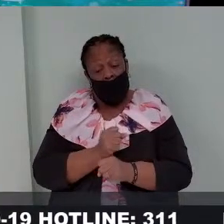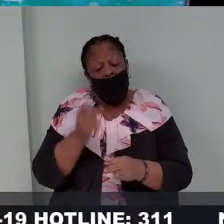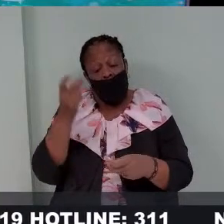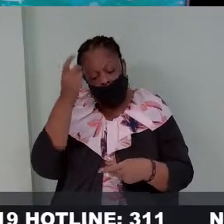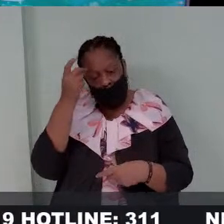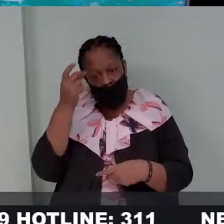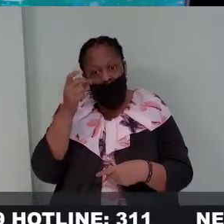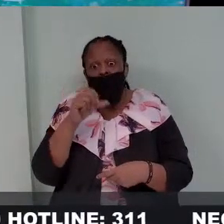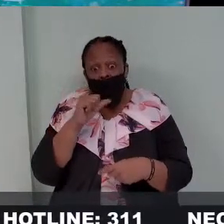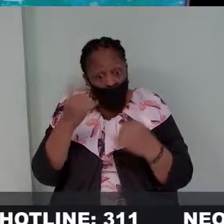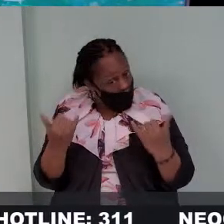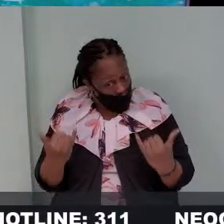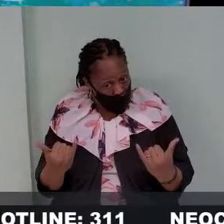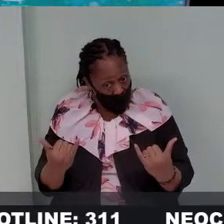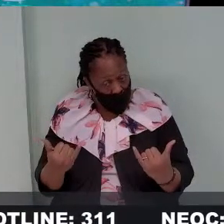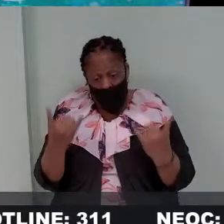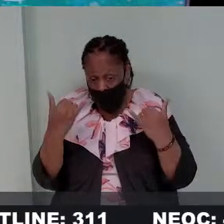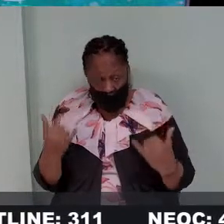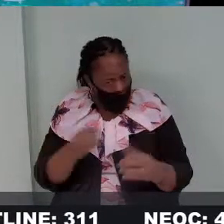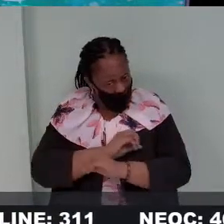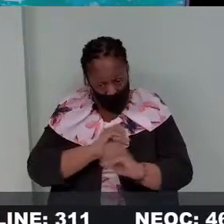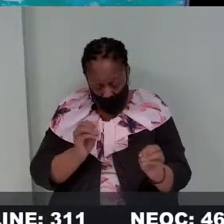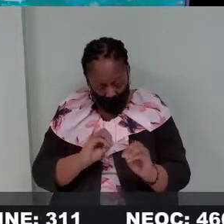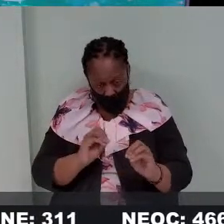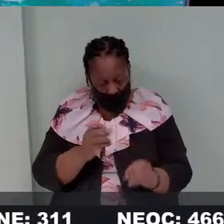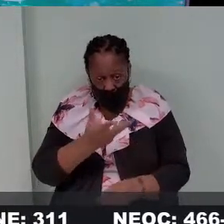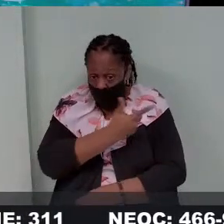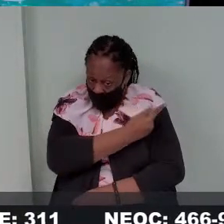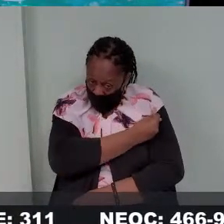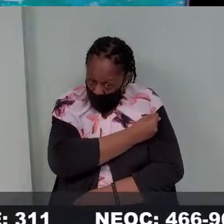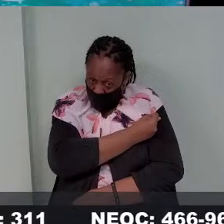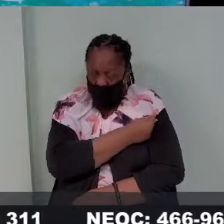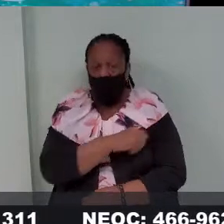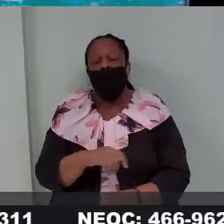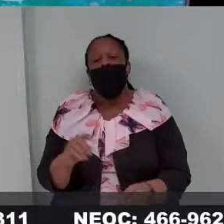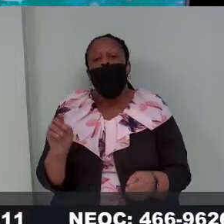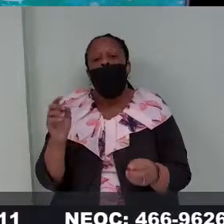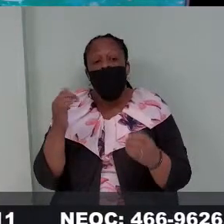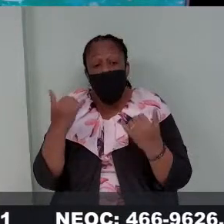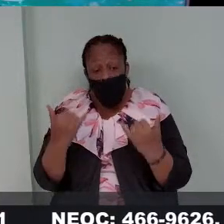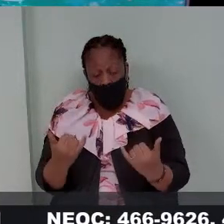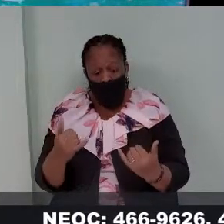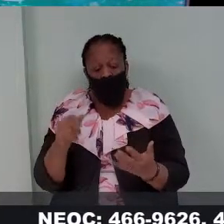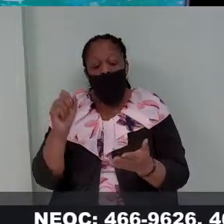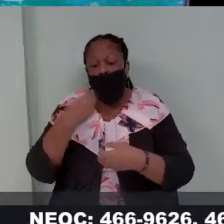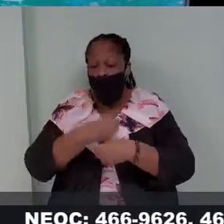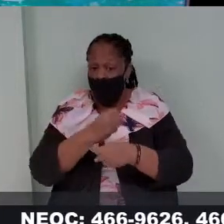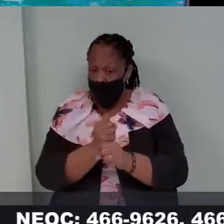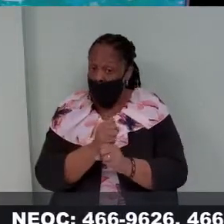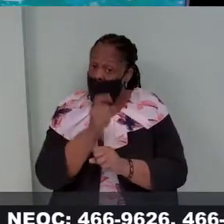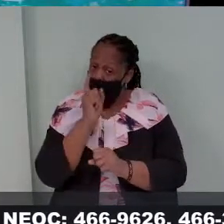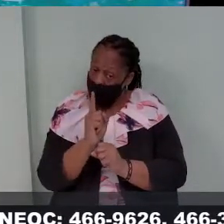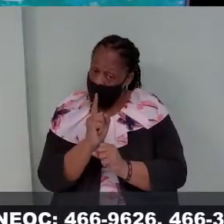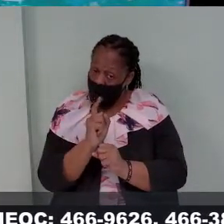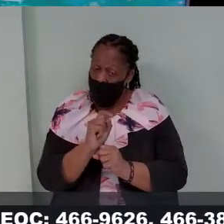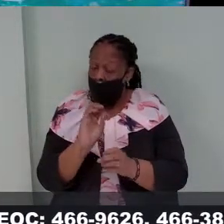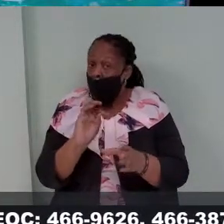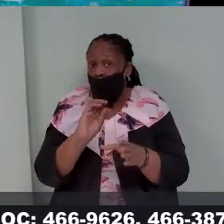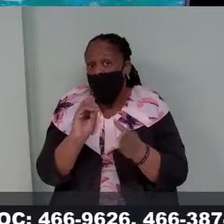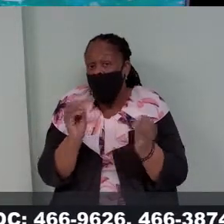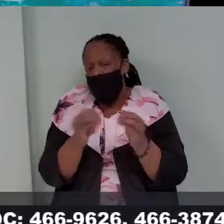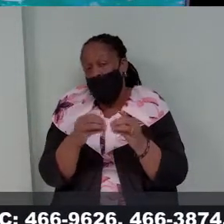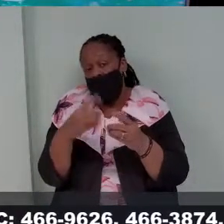so those who need it first would get it. So it will be prioritized first to the first responders, because those are the persons who